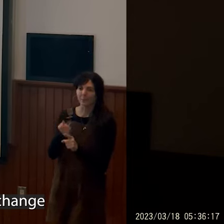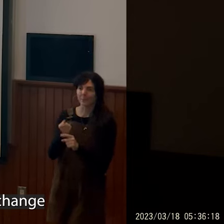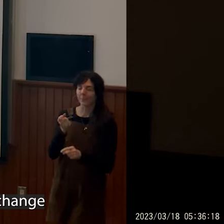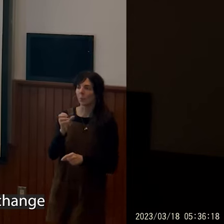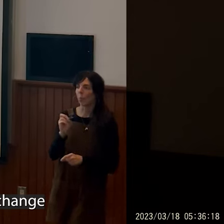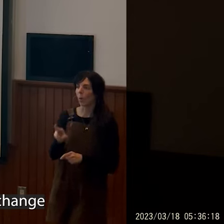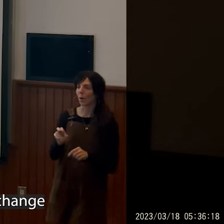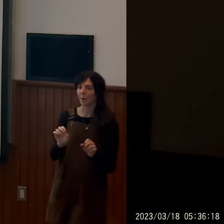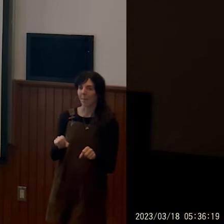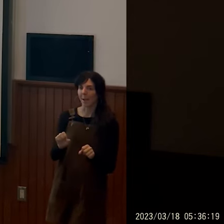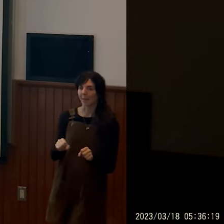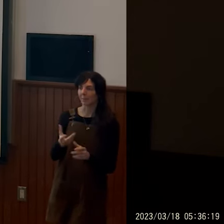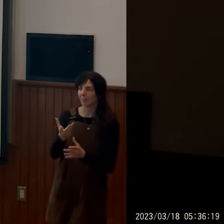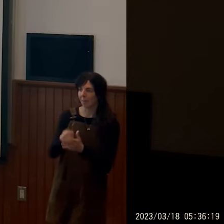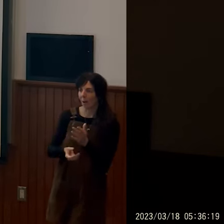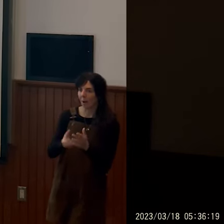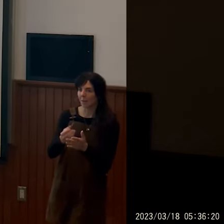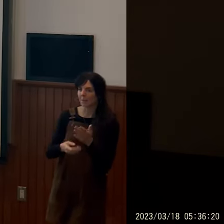and climate change.